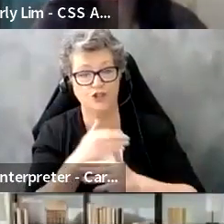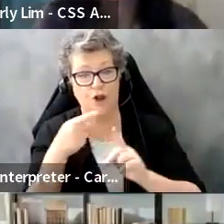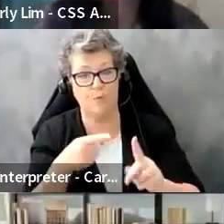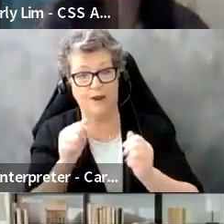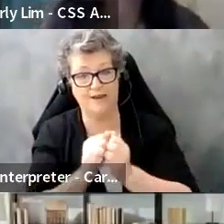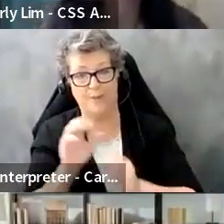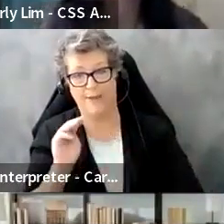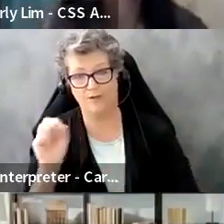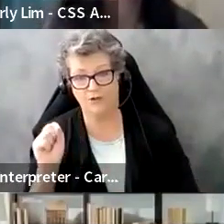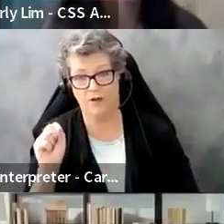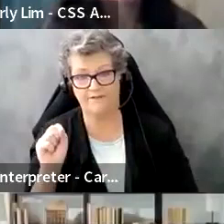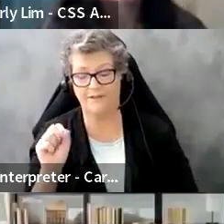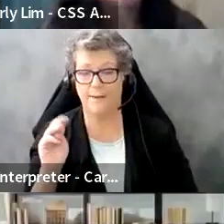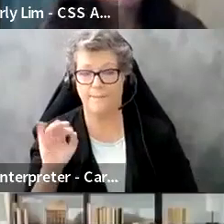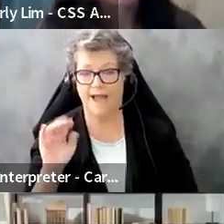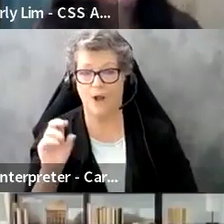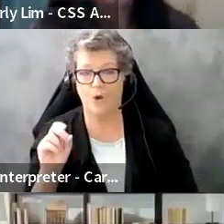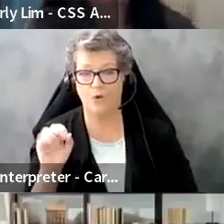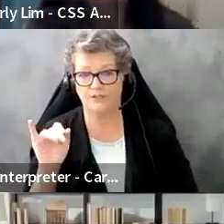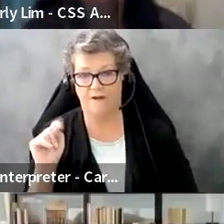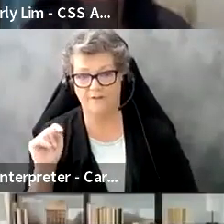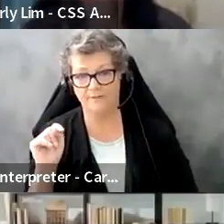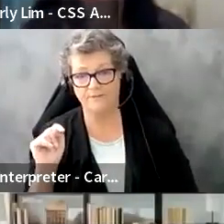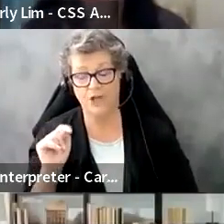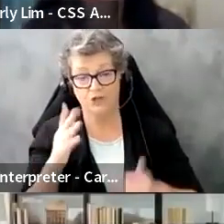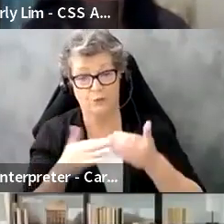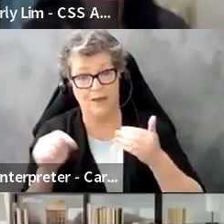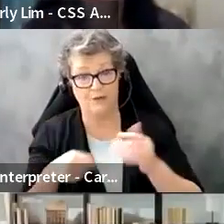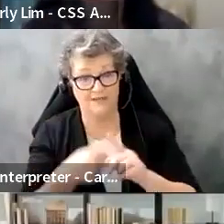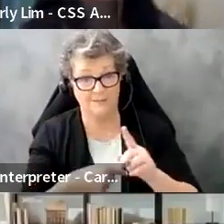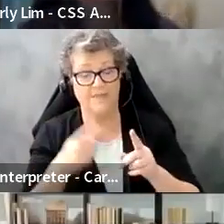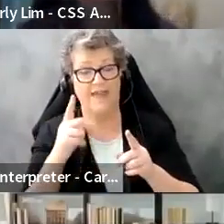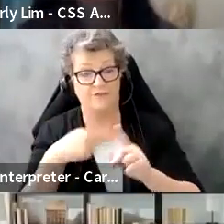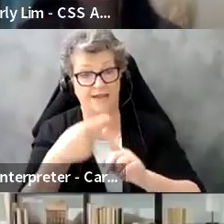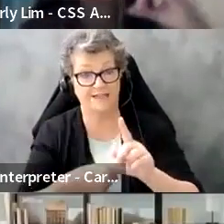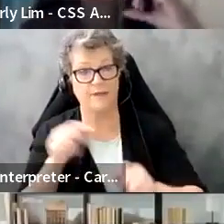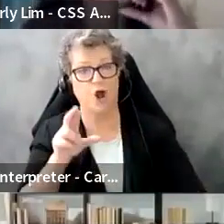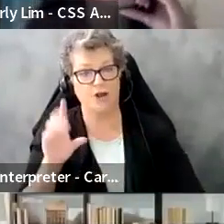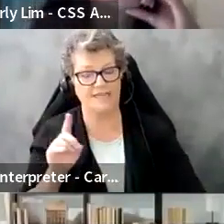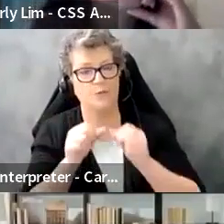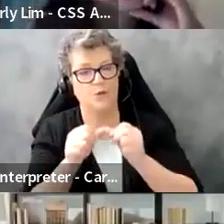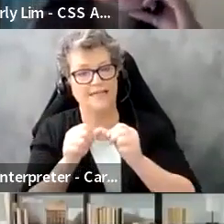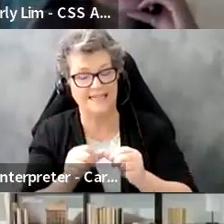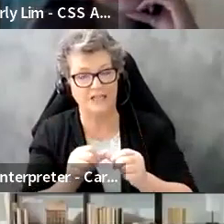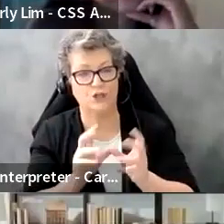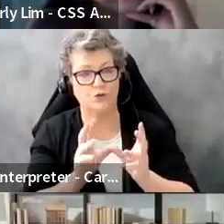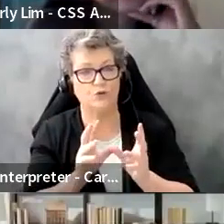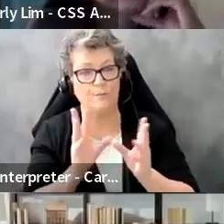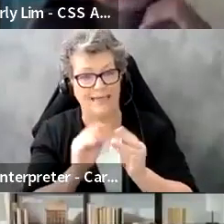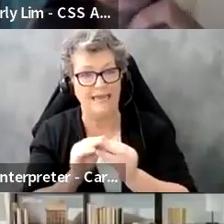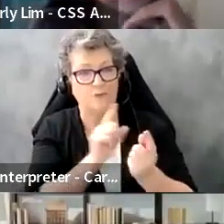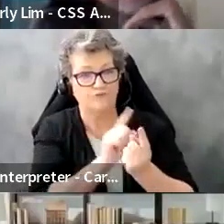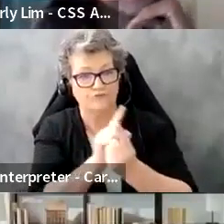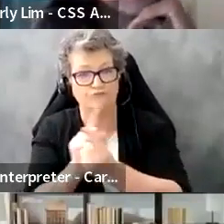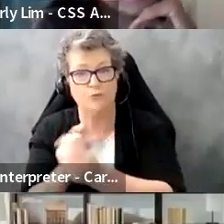Microsoft. So for the remainder of this month and for next month, R&D will continue meeting individually with